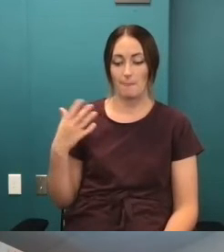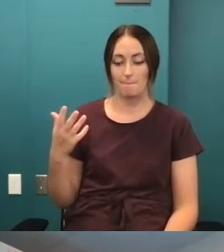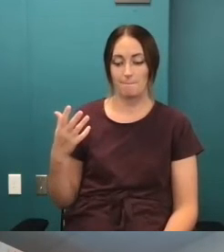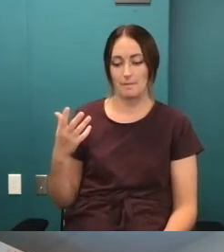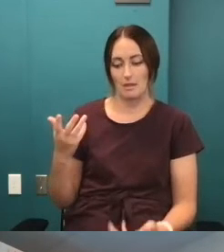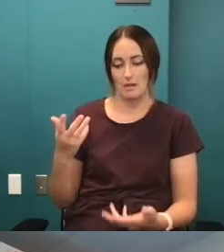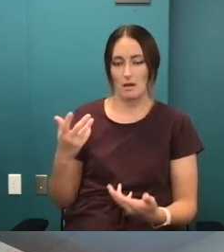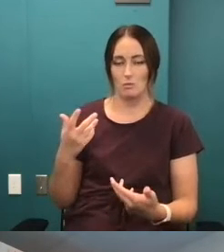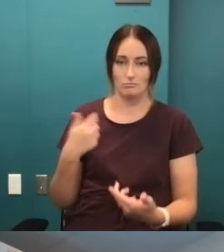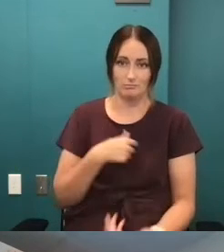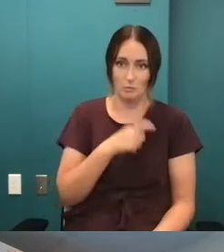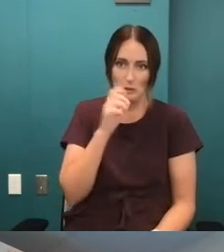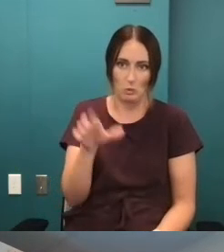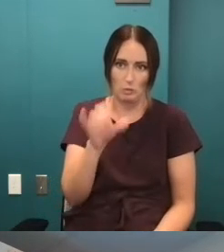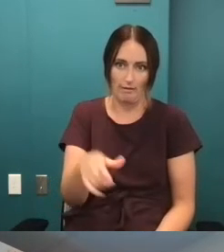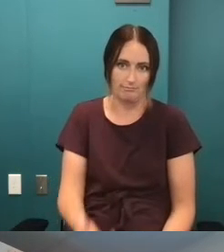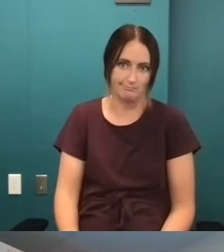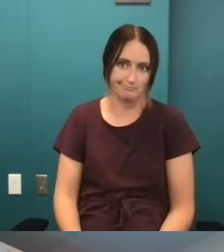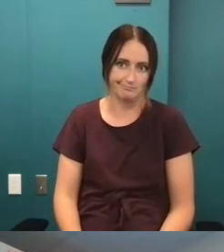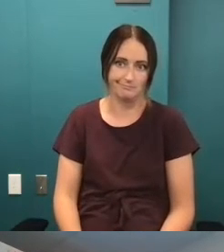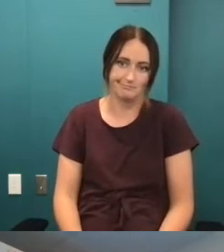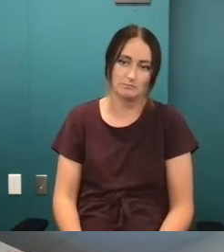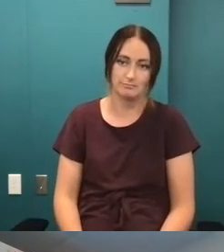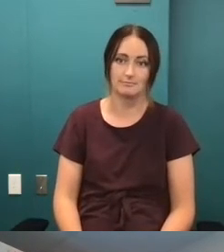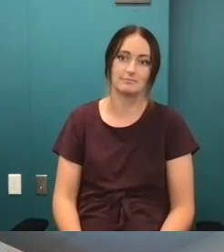we don't do that very much. We don't do that. Okay, next.